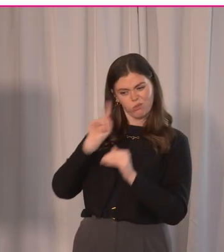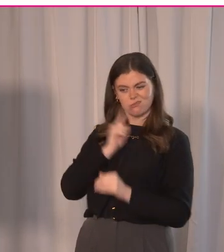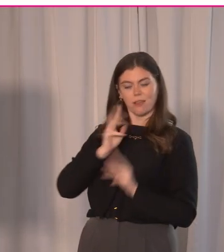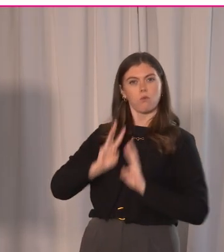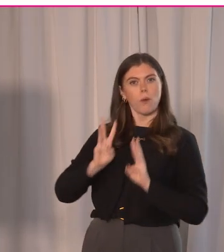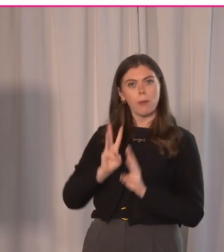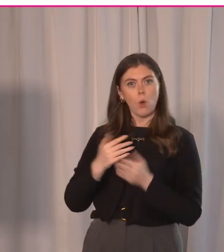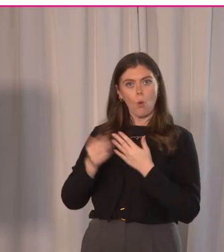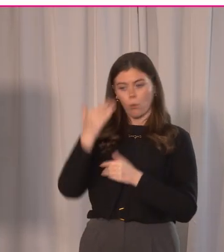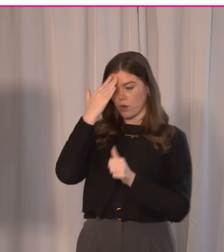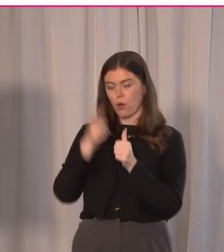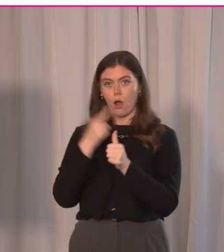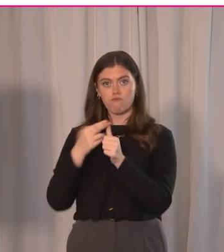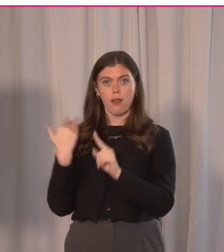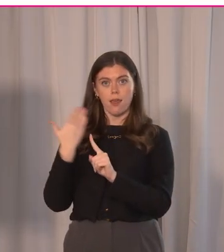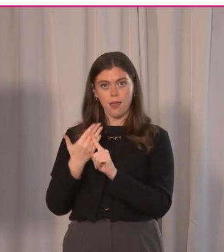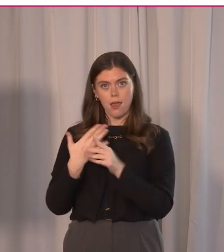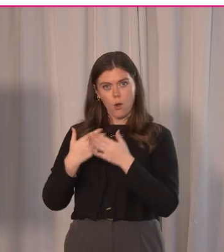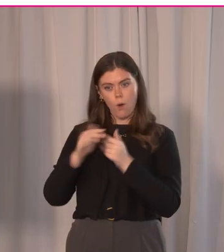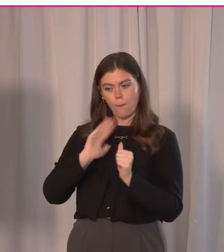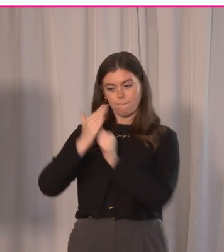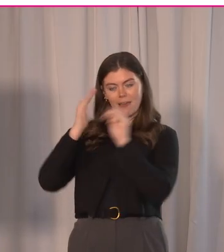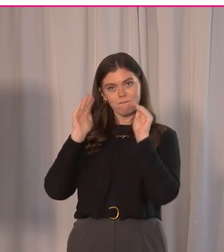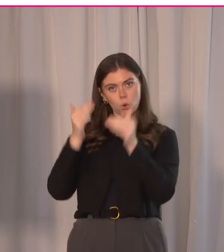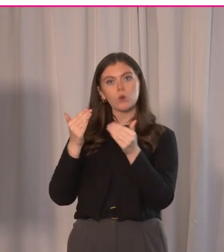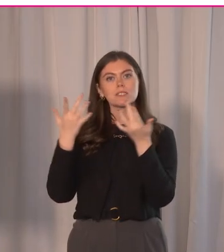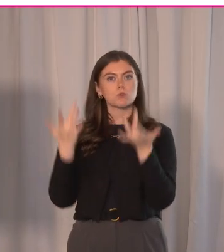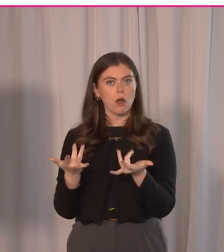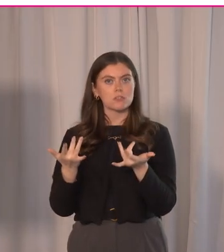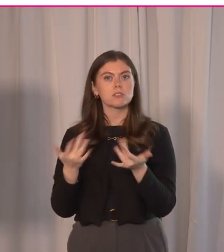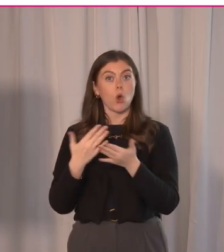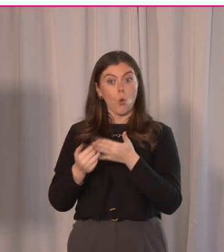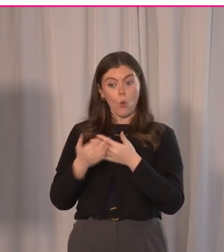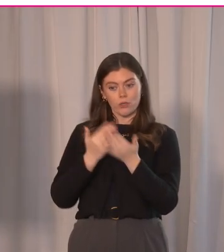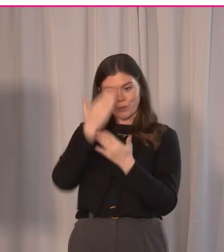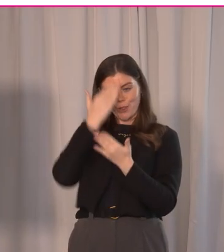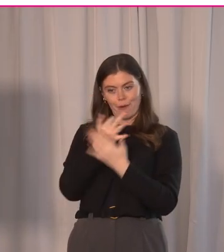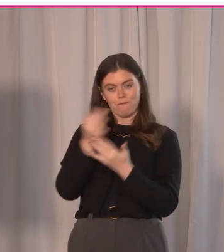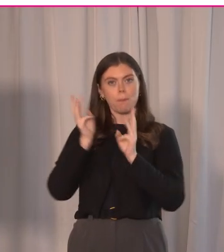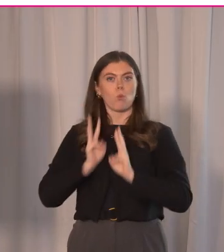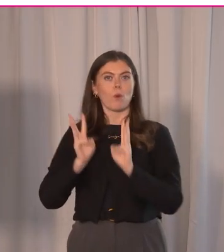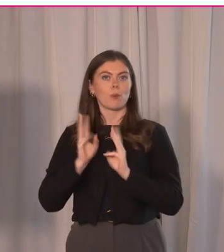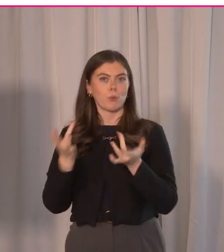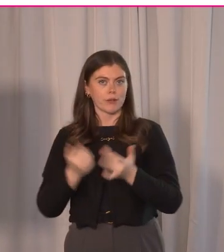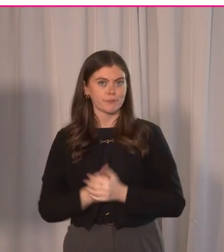know already, but primarily focused on what did we learn from the women.